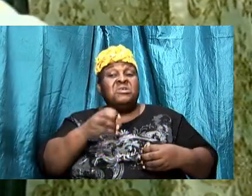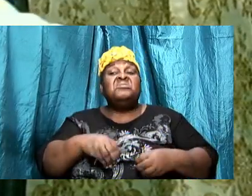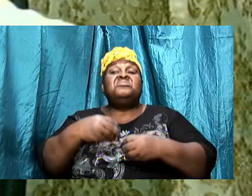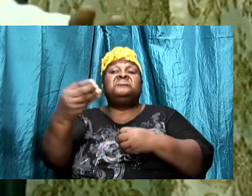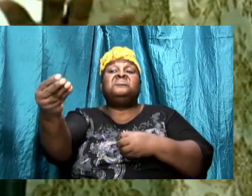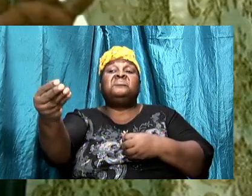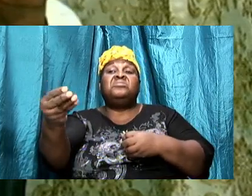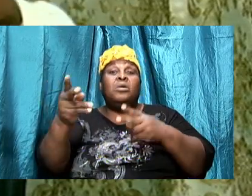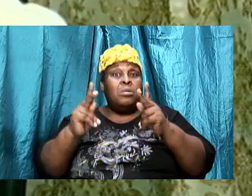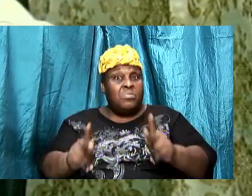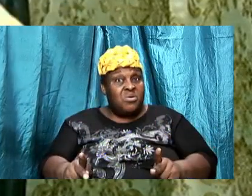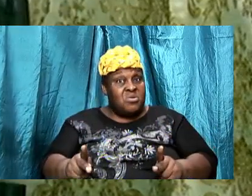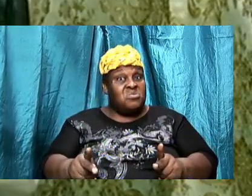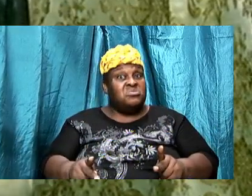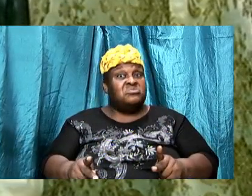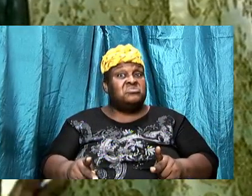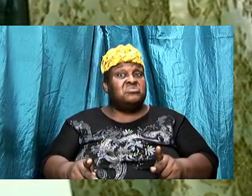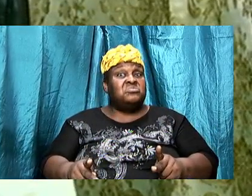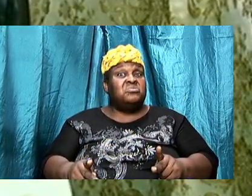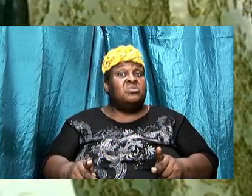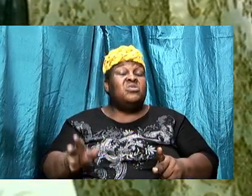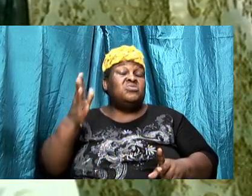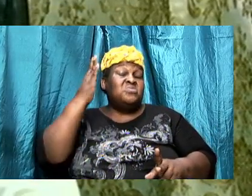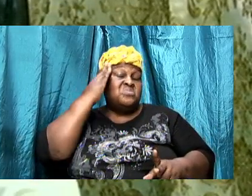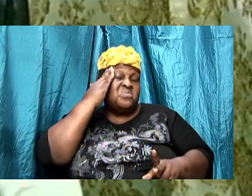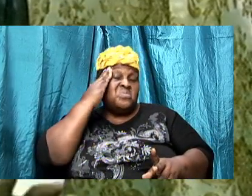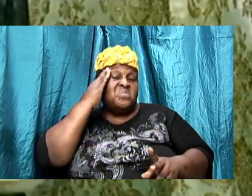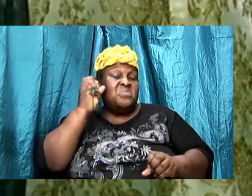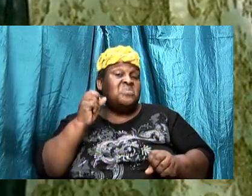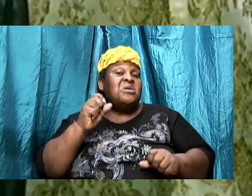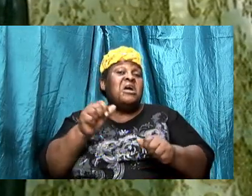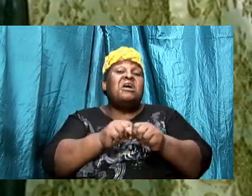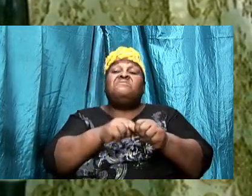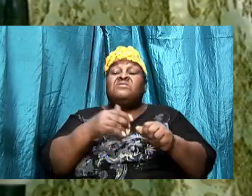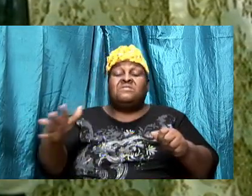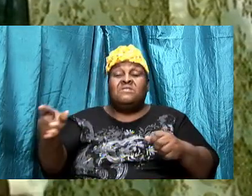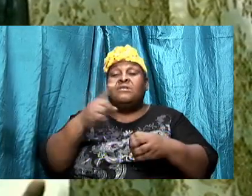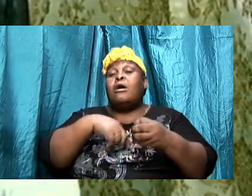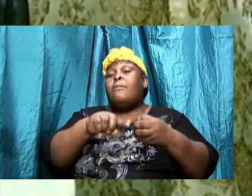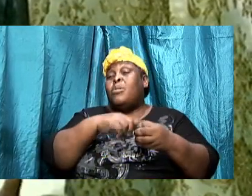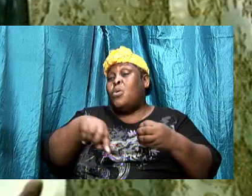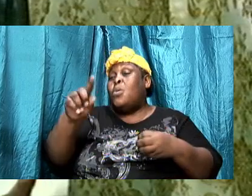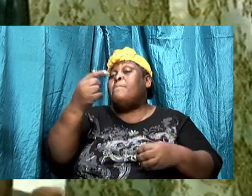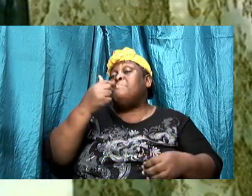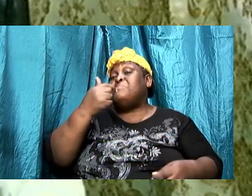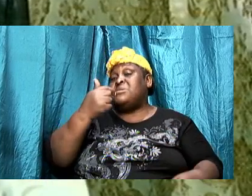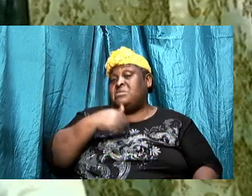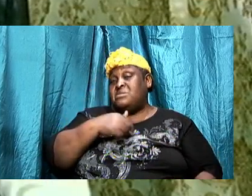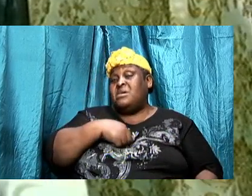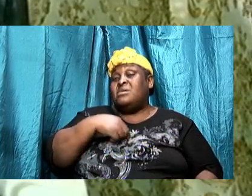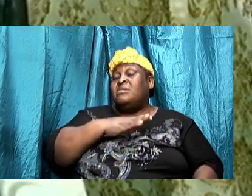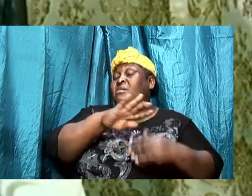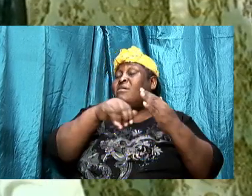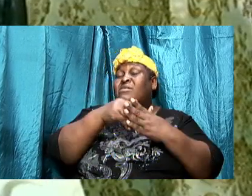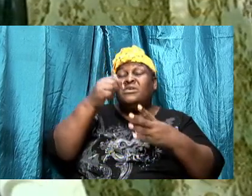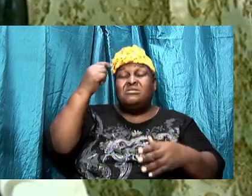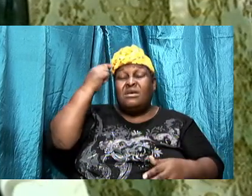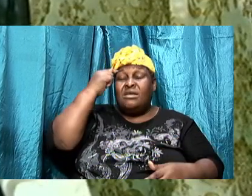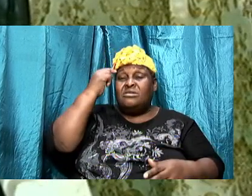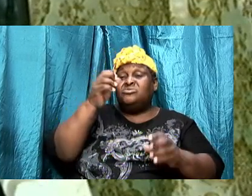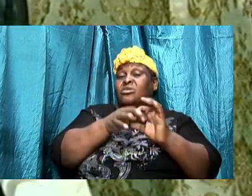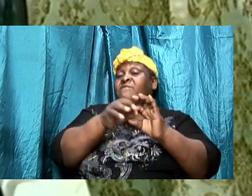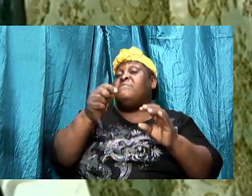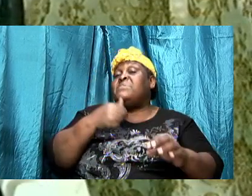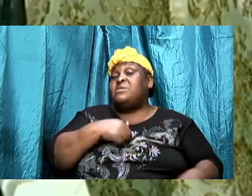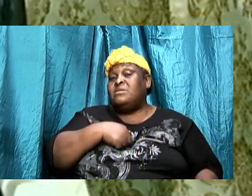to would know everything about me and would have all the knowledge of me. And